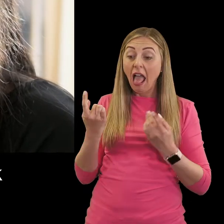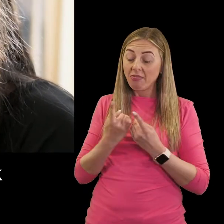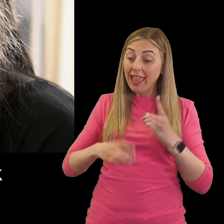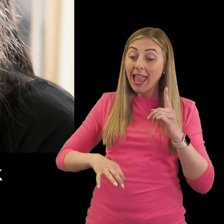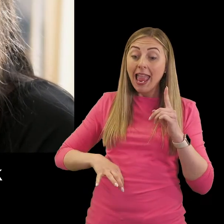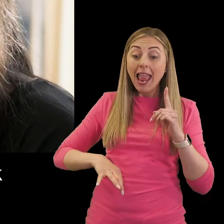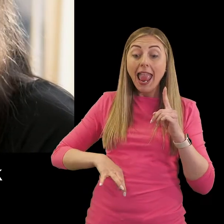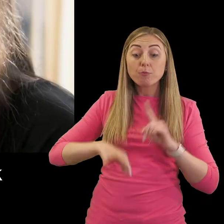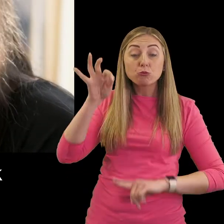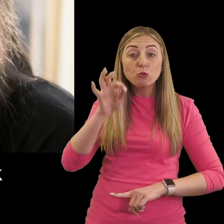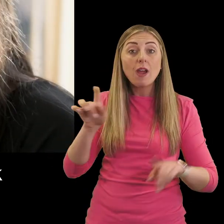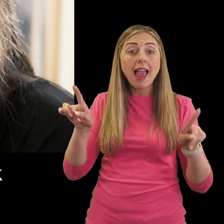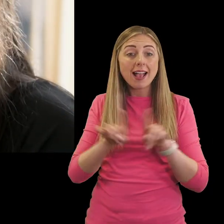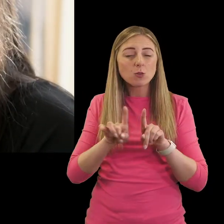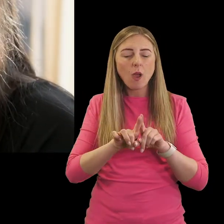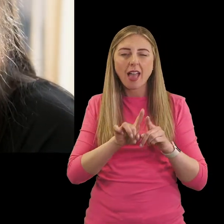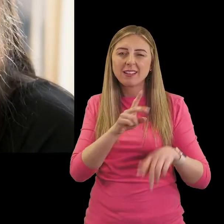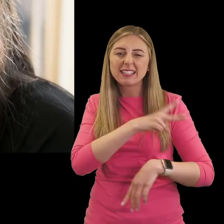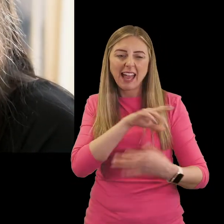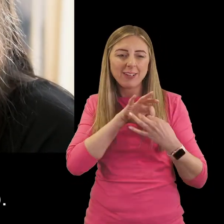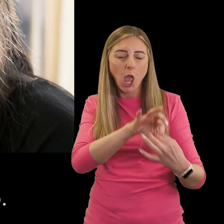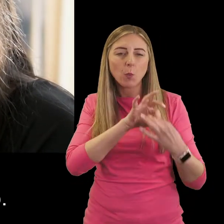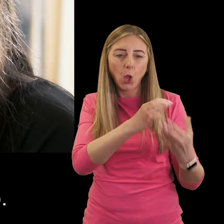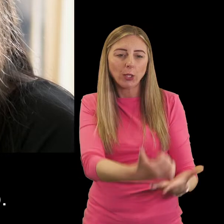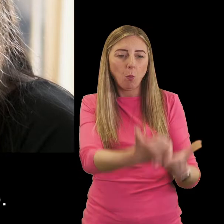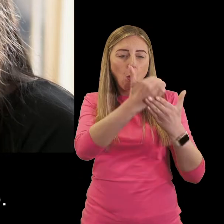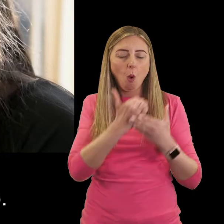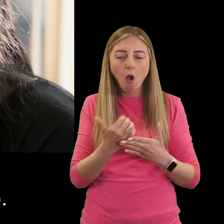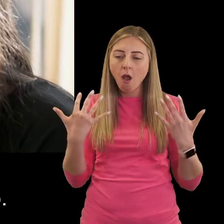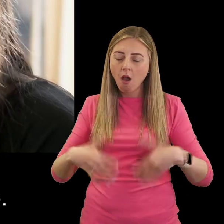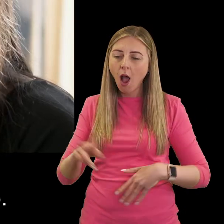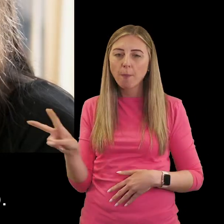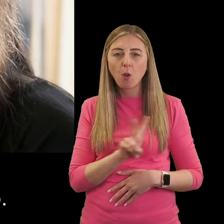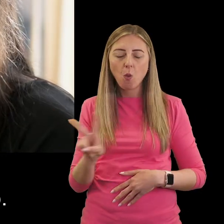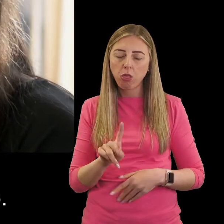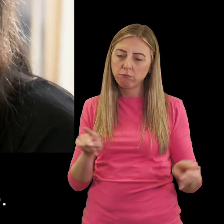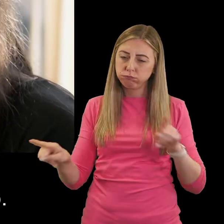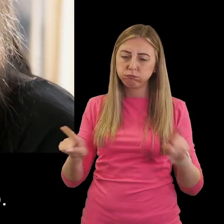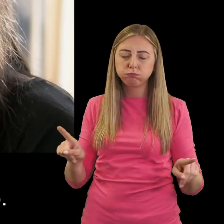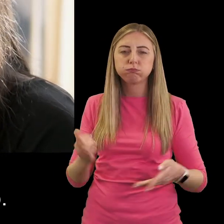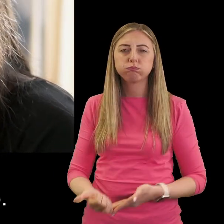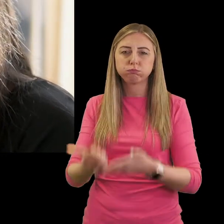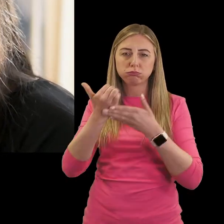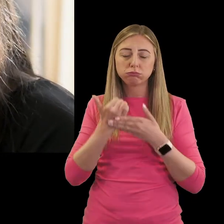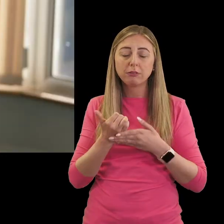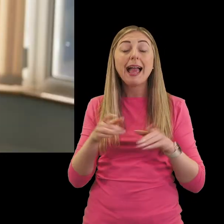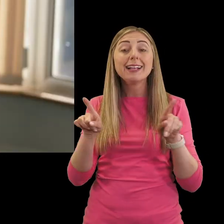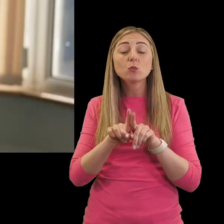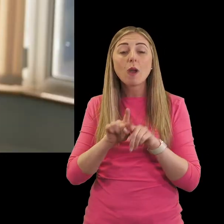from the staff network group, was really good as well, both from the disability group and the Rainbow Staff Network group.